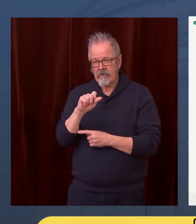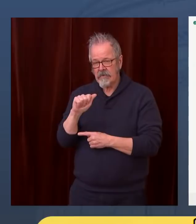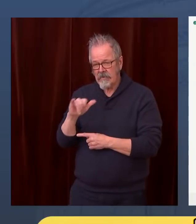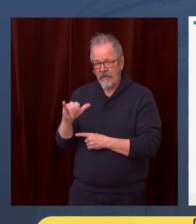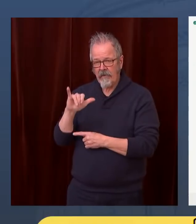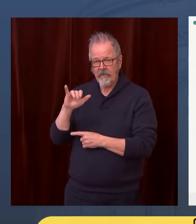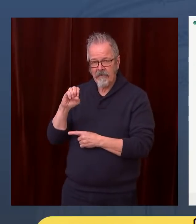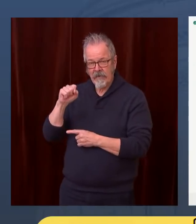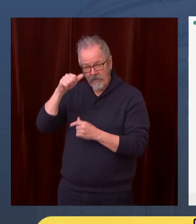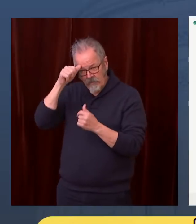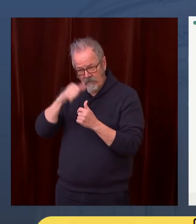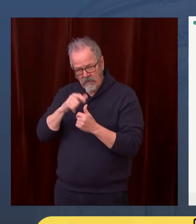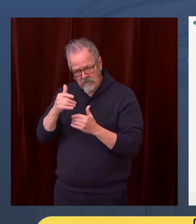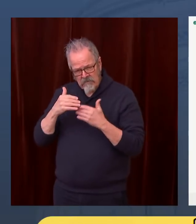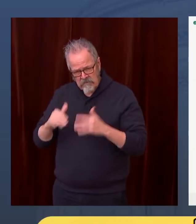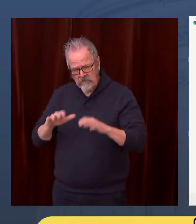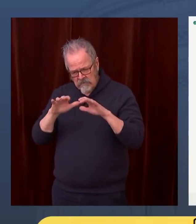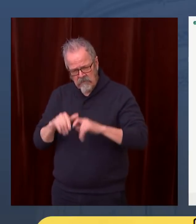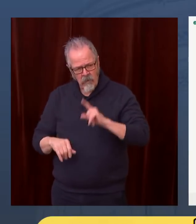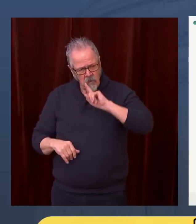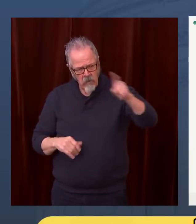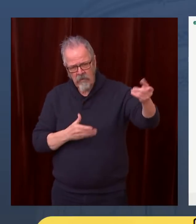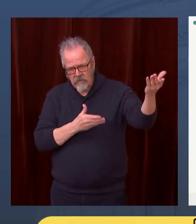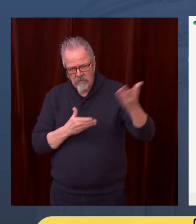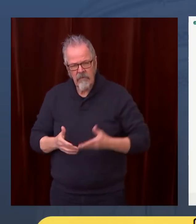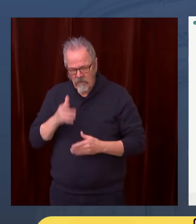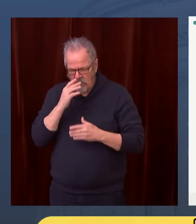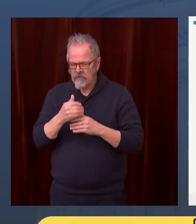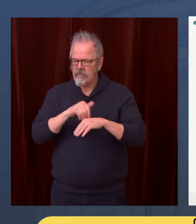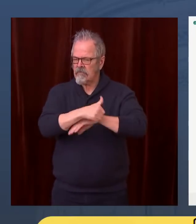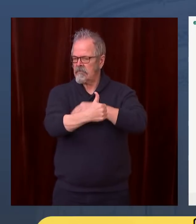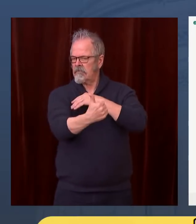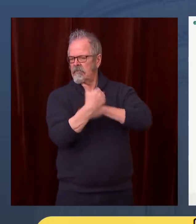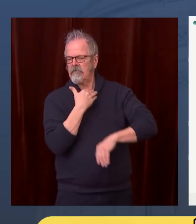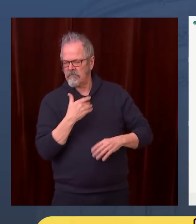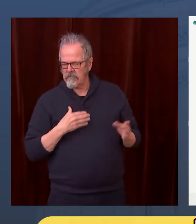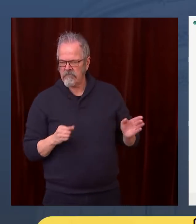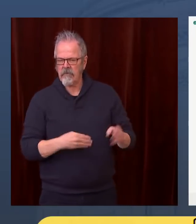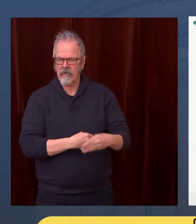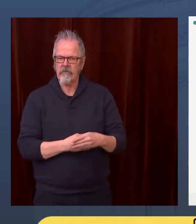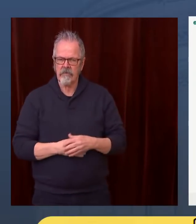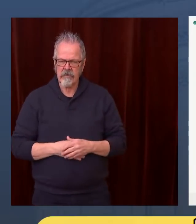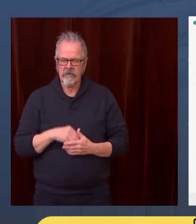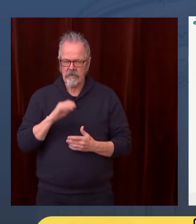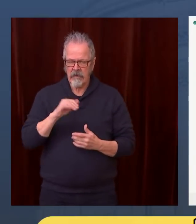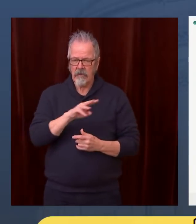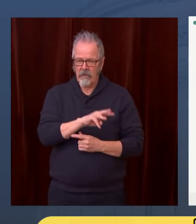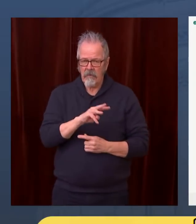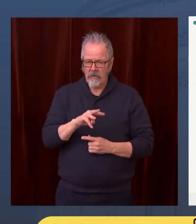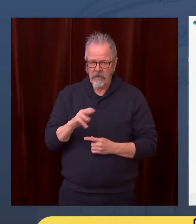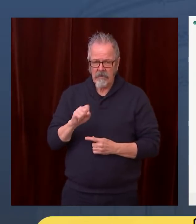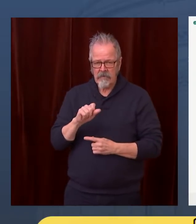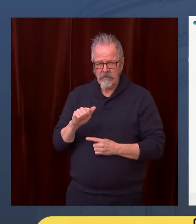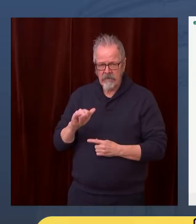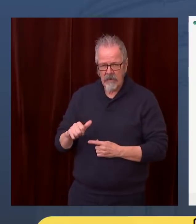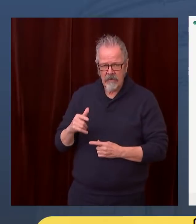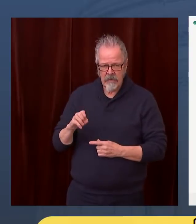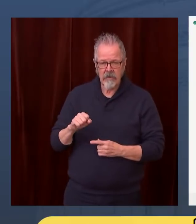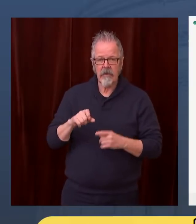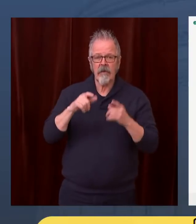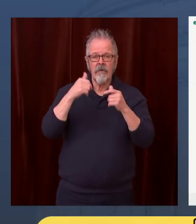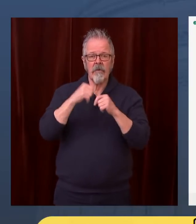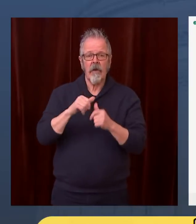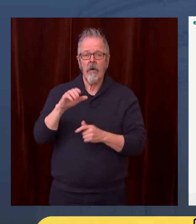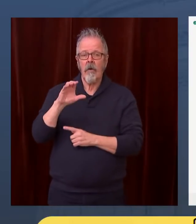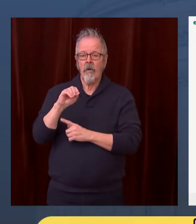like a kit for your home, you can do that. You can also continue to order from the federal site covidtests.gov, so that the community has